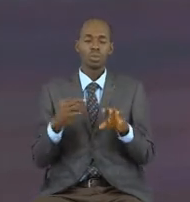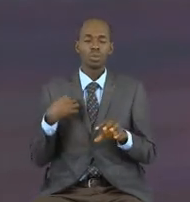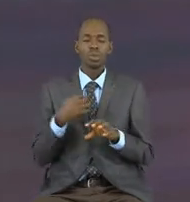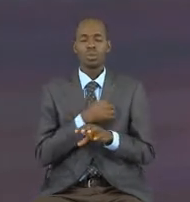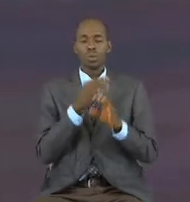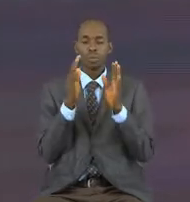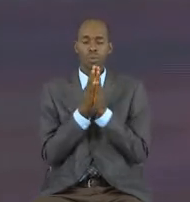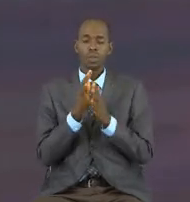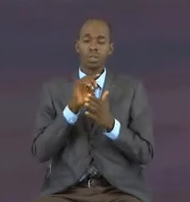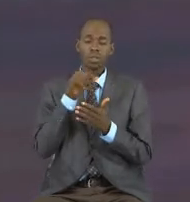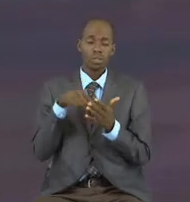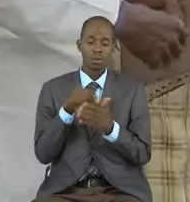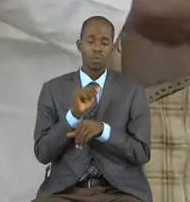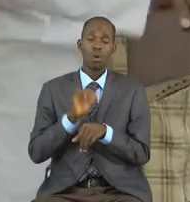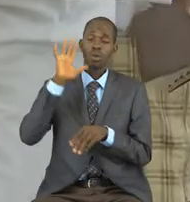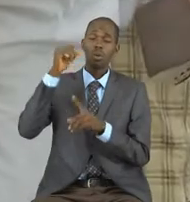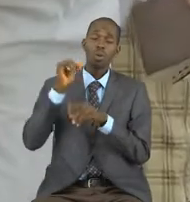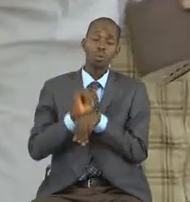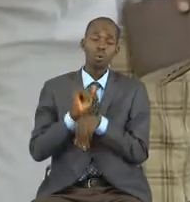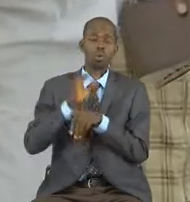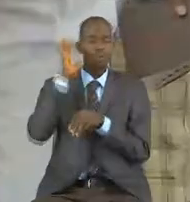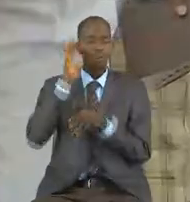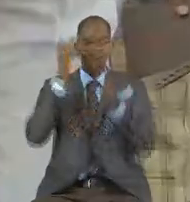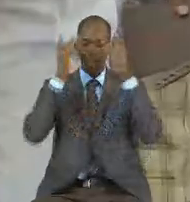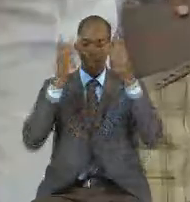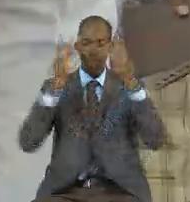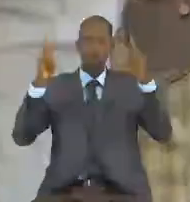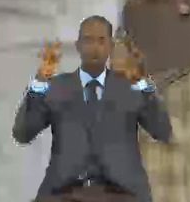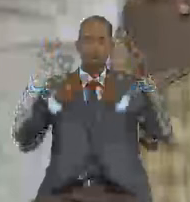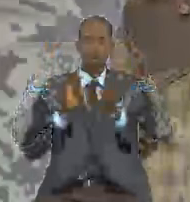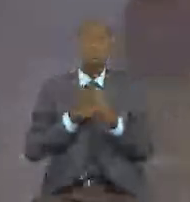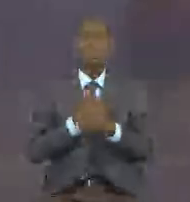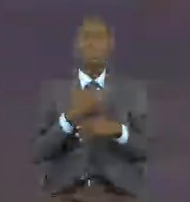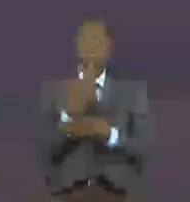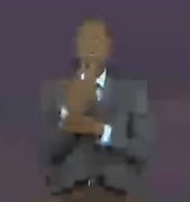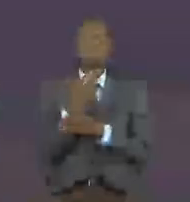work, will prosper in our hands. Amen. Confirm it, Lord.